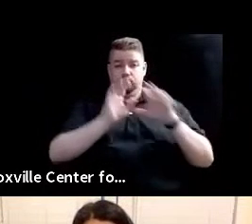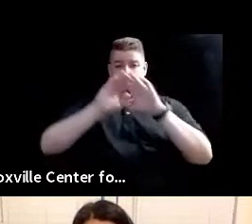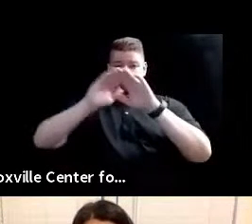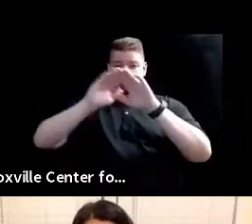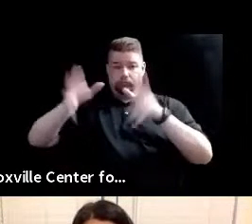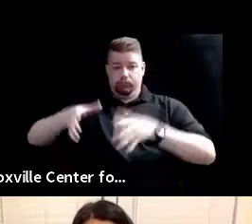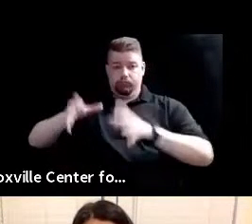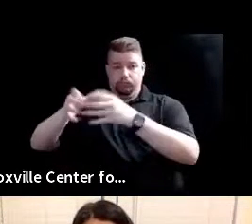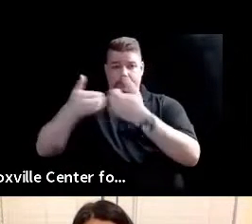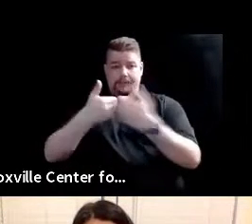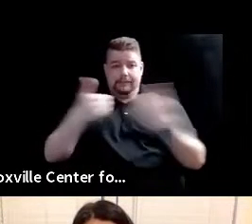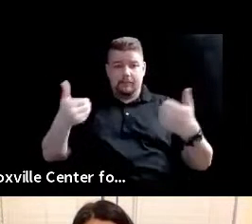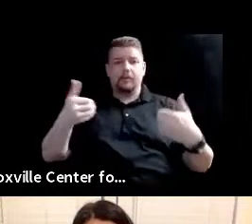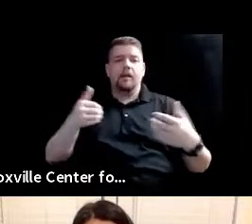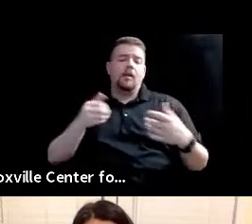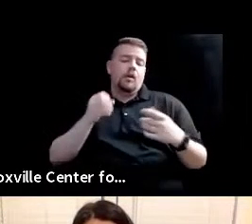or,